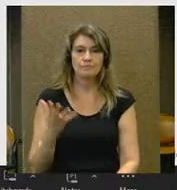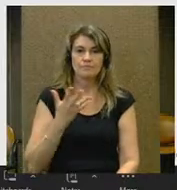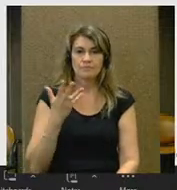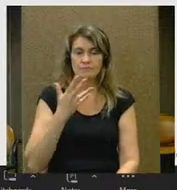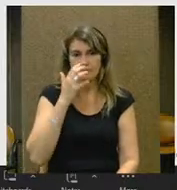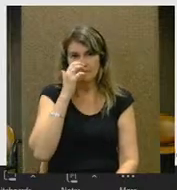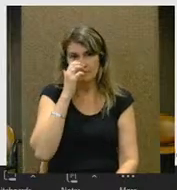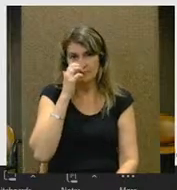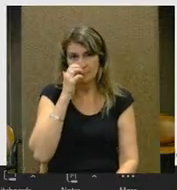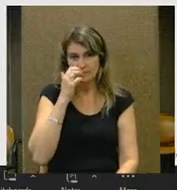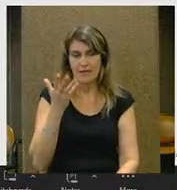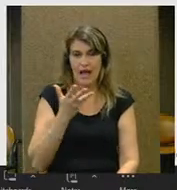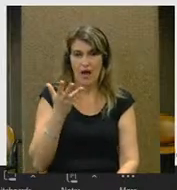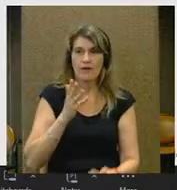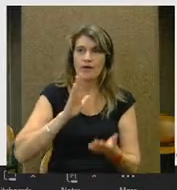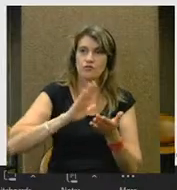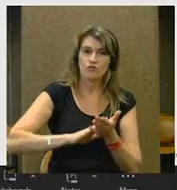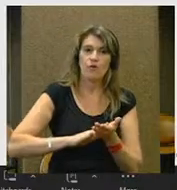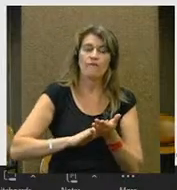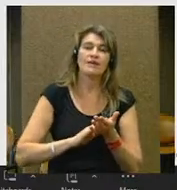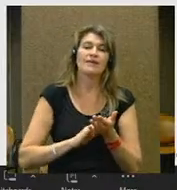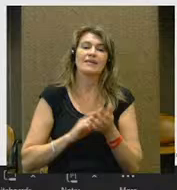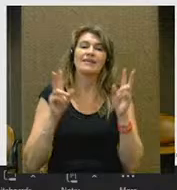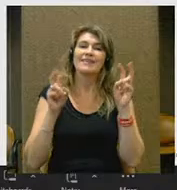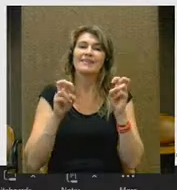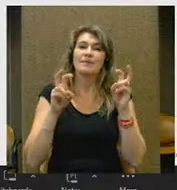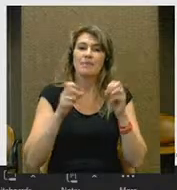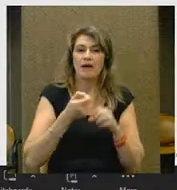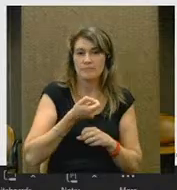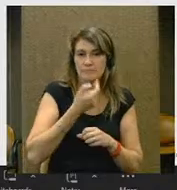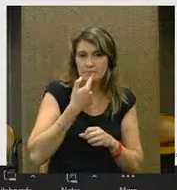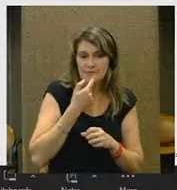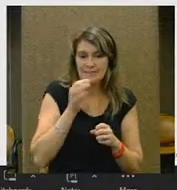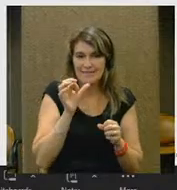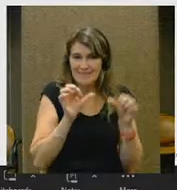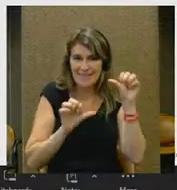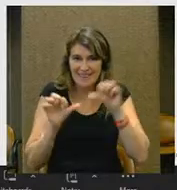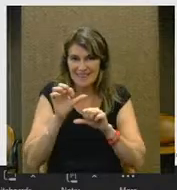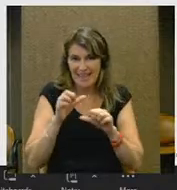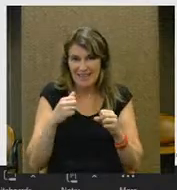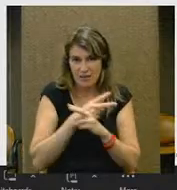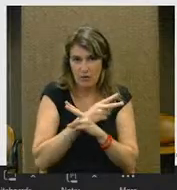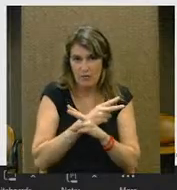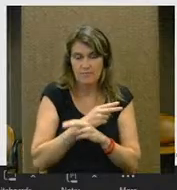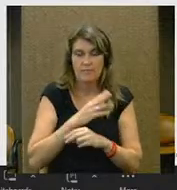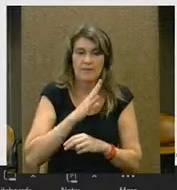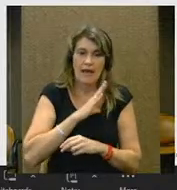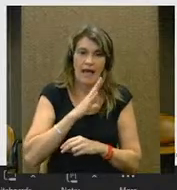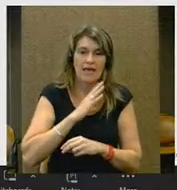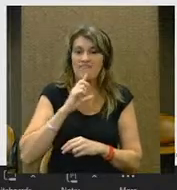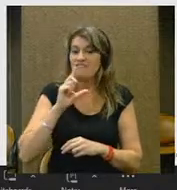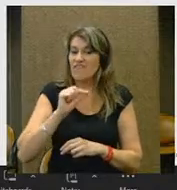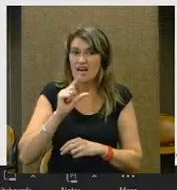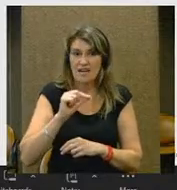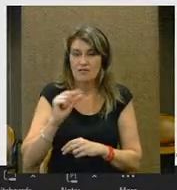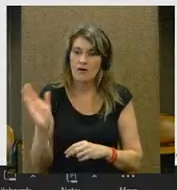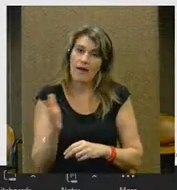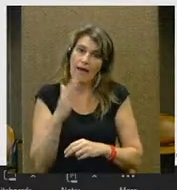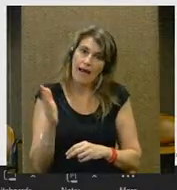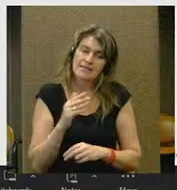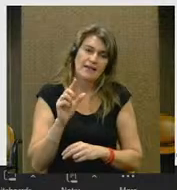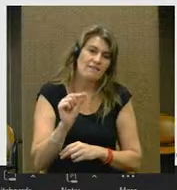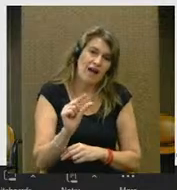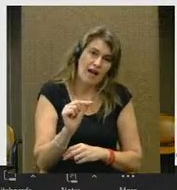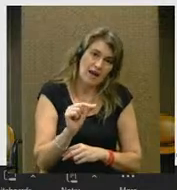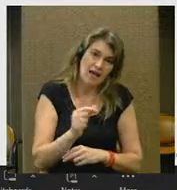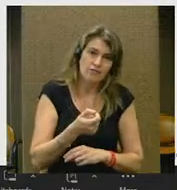of synthetic opioids, because as I hope I've already made clear, it's very cheap to produce. It's much more potent than